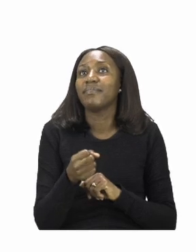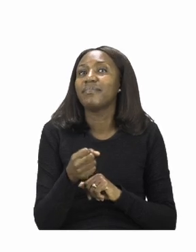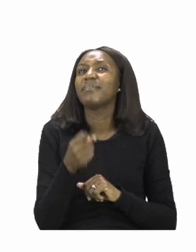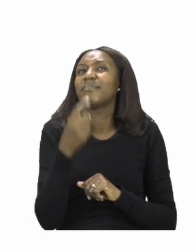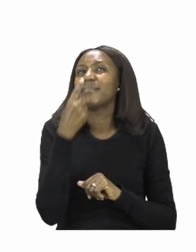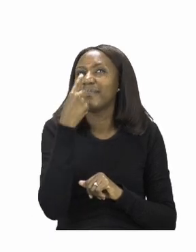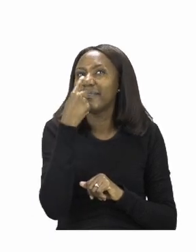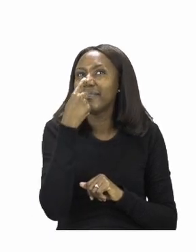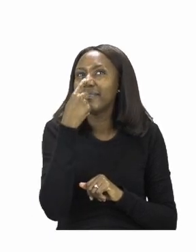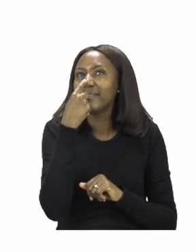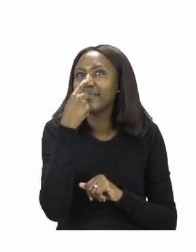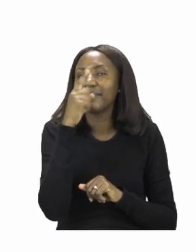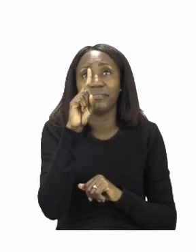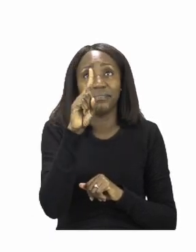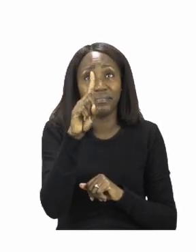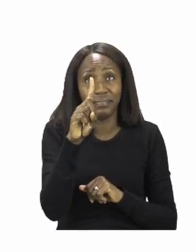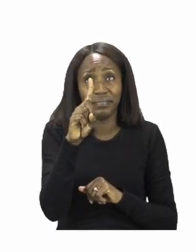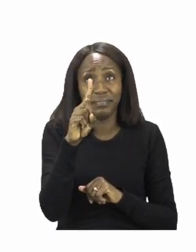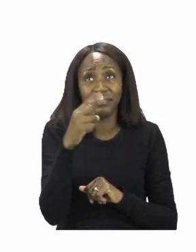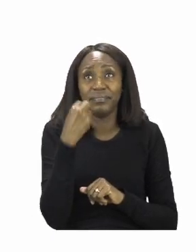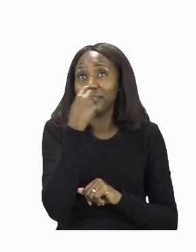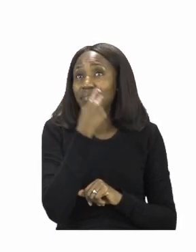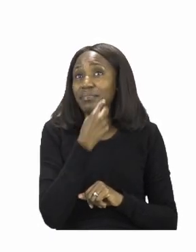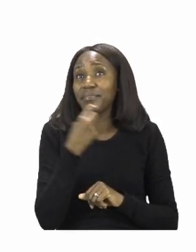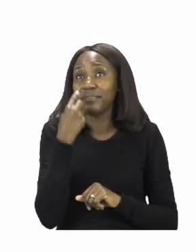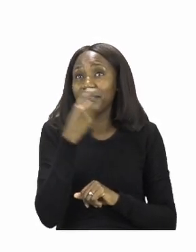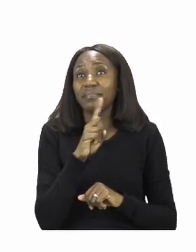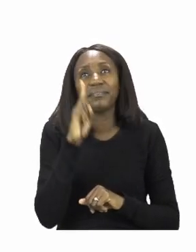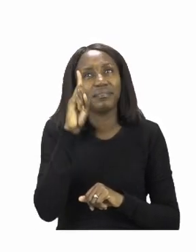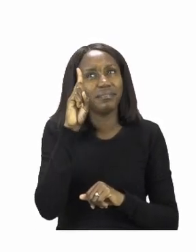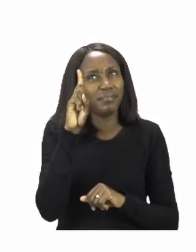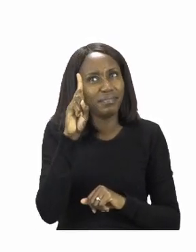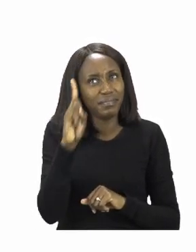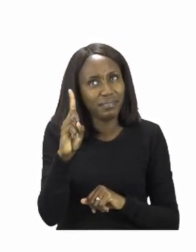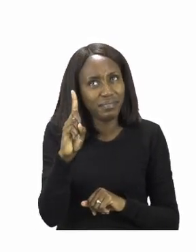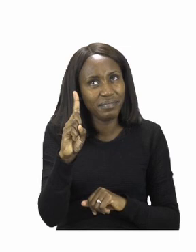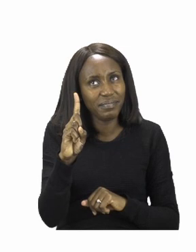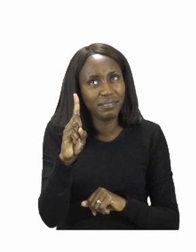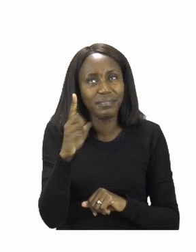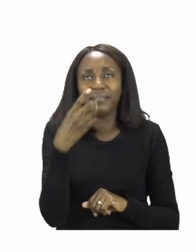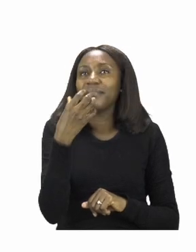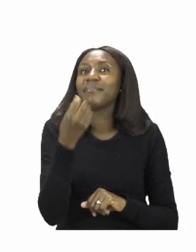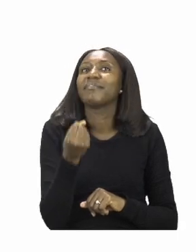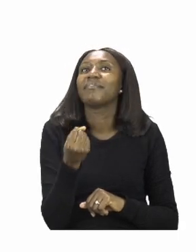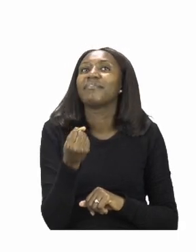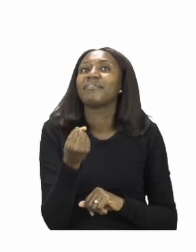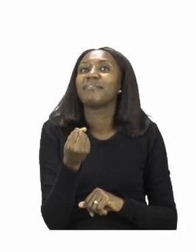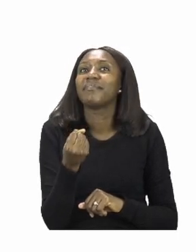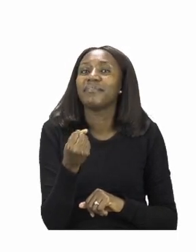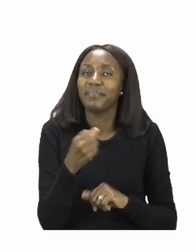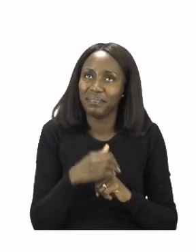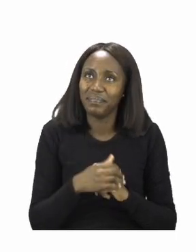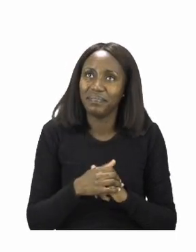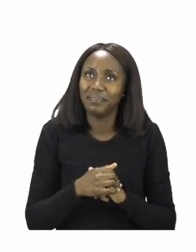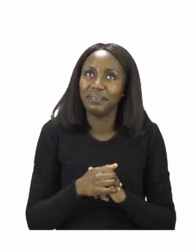I have 1 nose and 1 mouth.